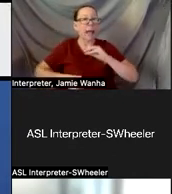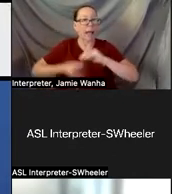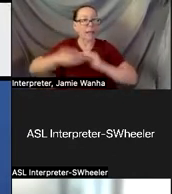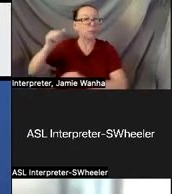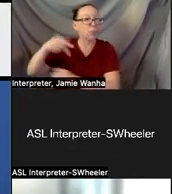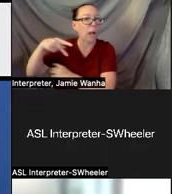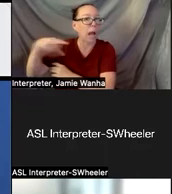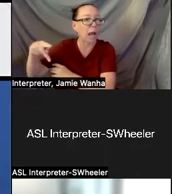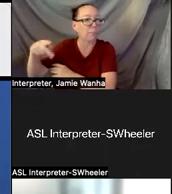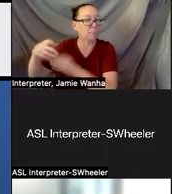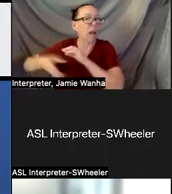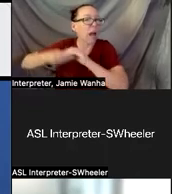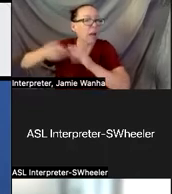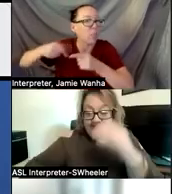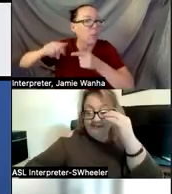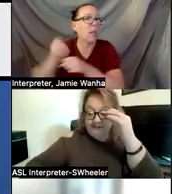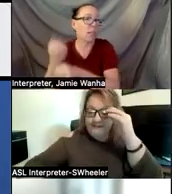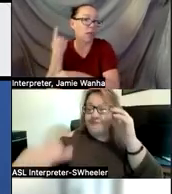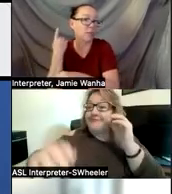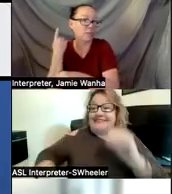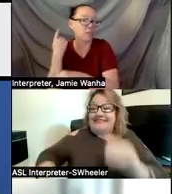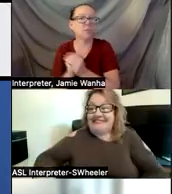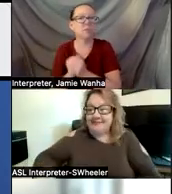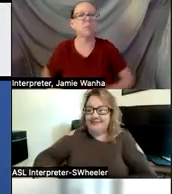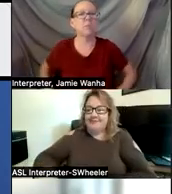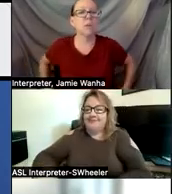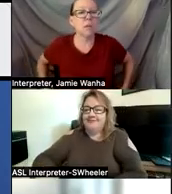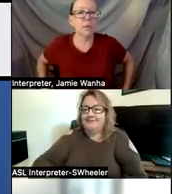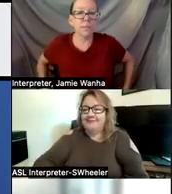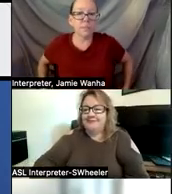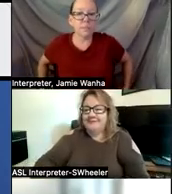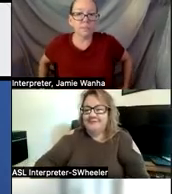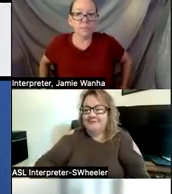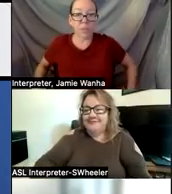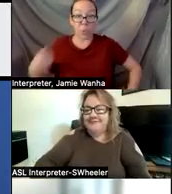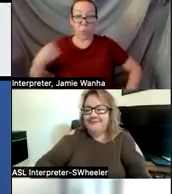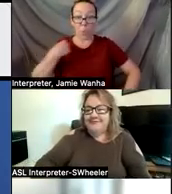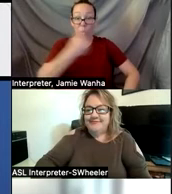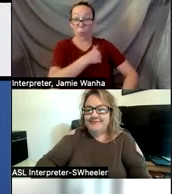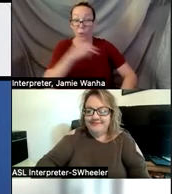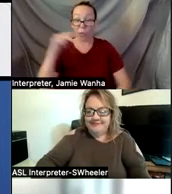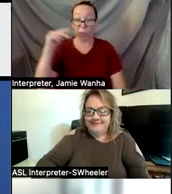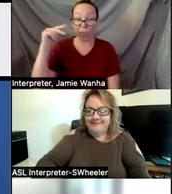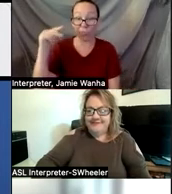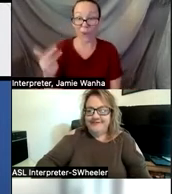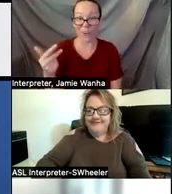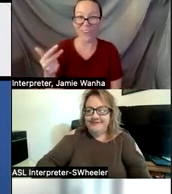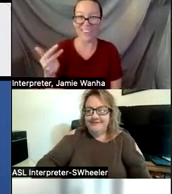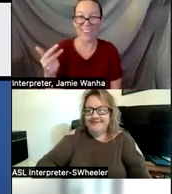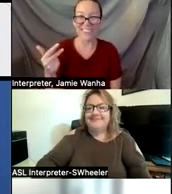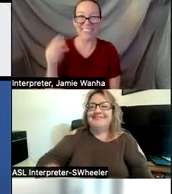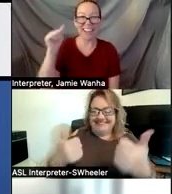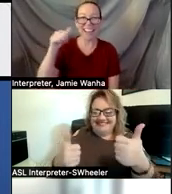Shake Alert Network. The sensor's already in place. We're the third application to provide